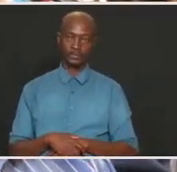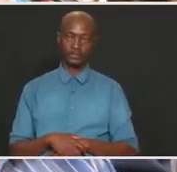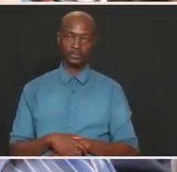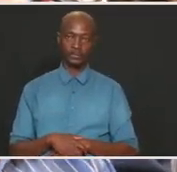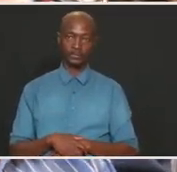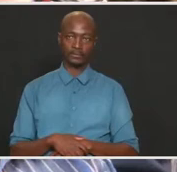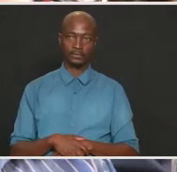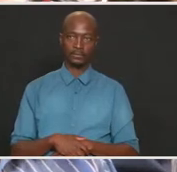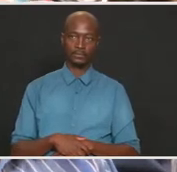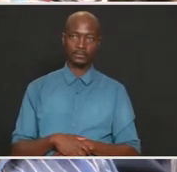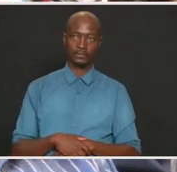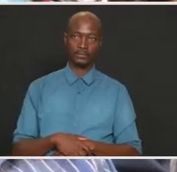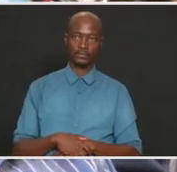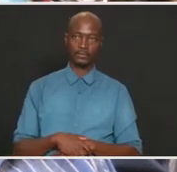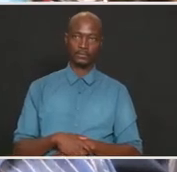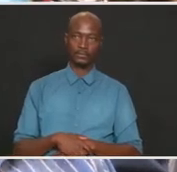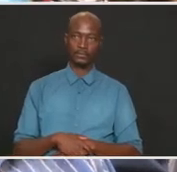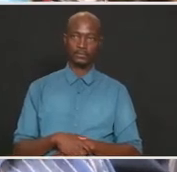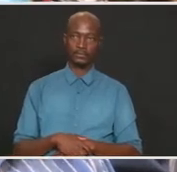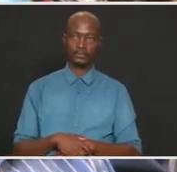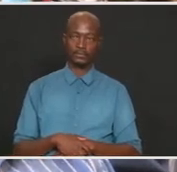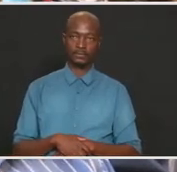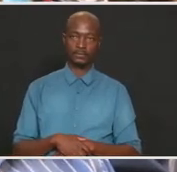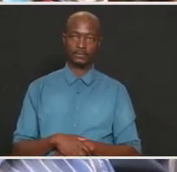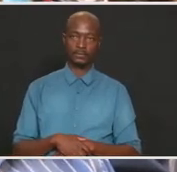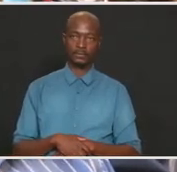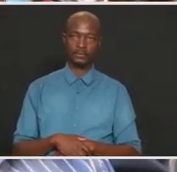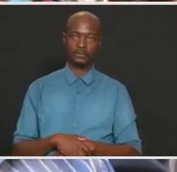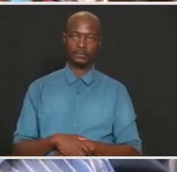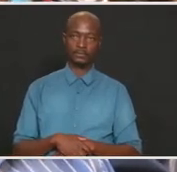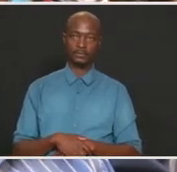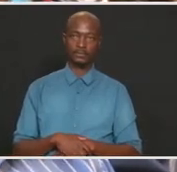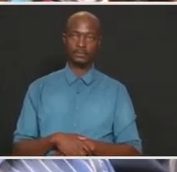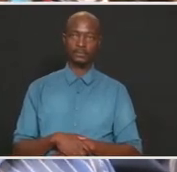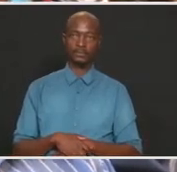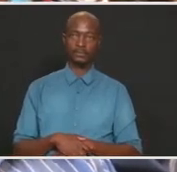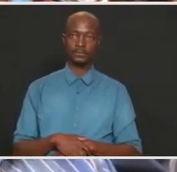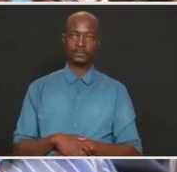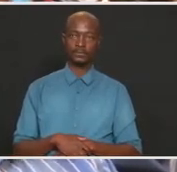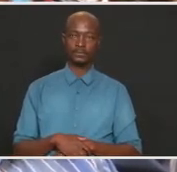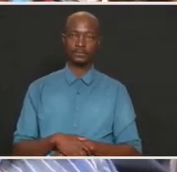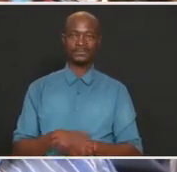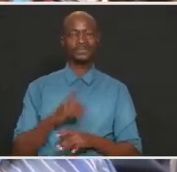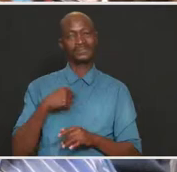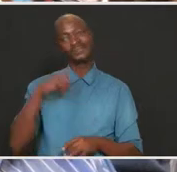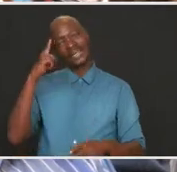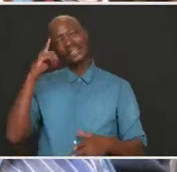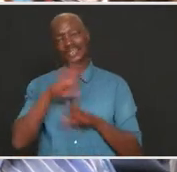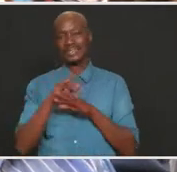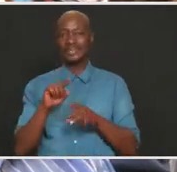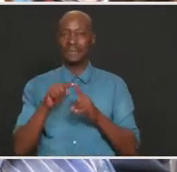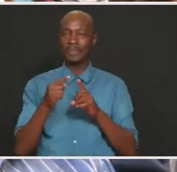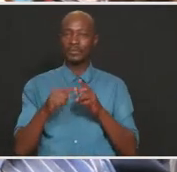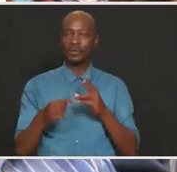um yeah I think or yeah